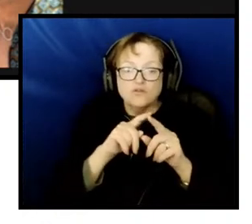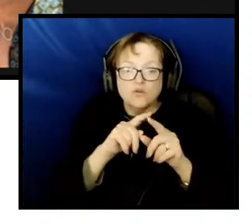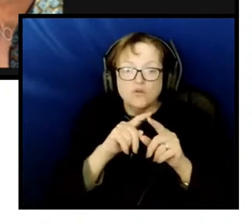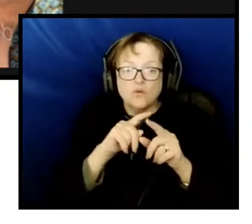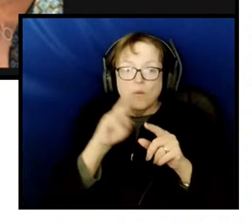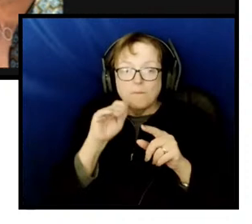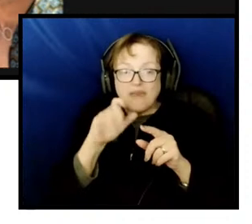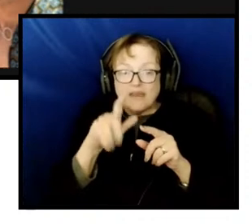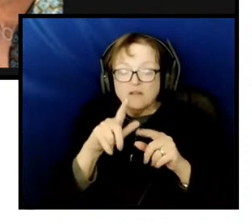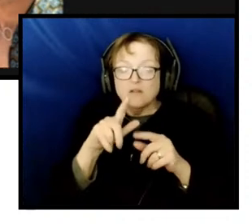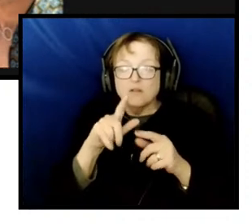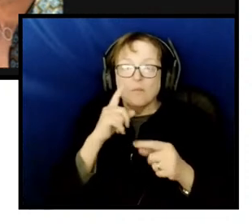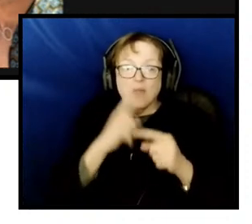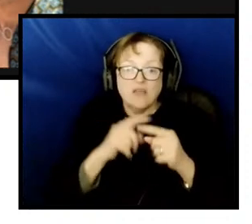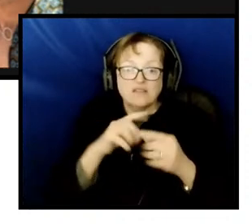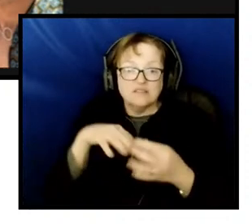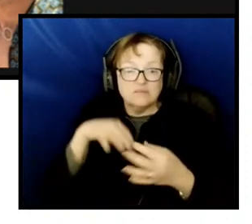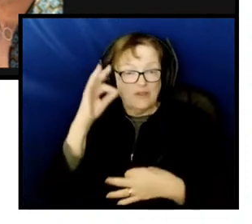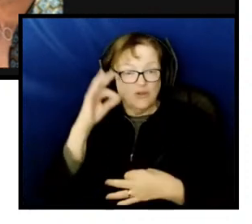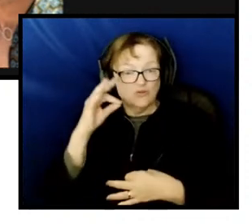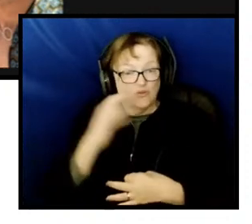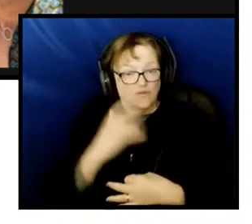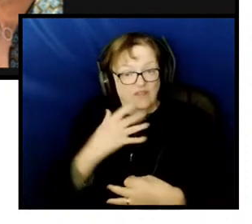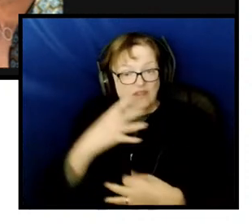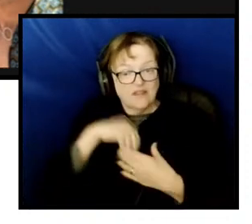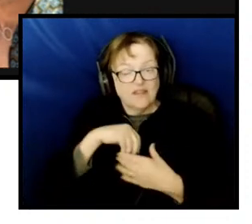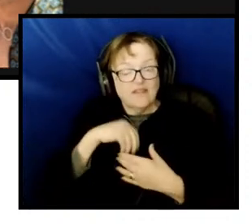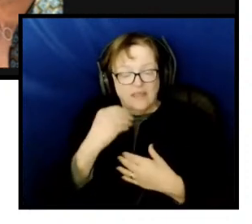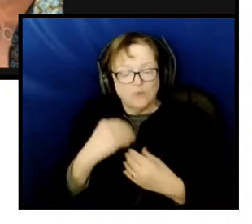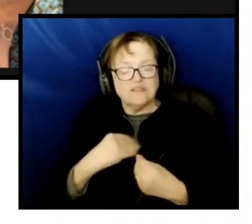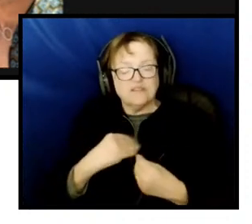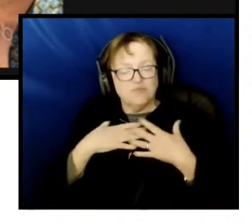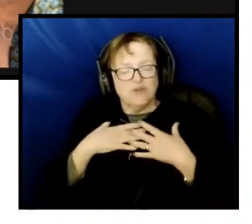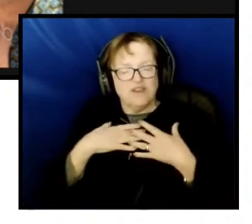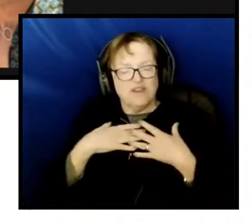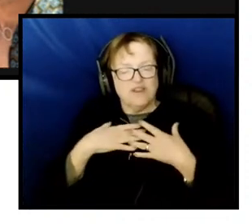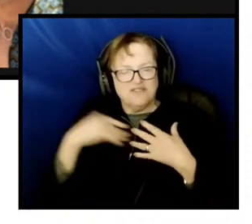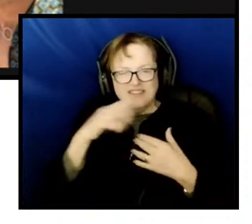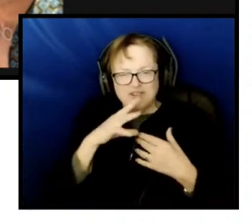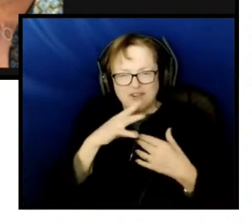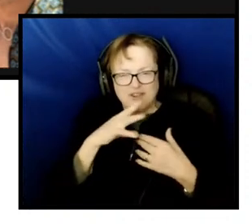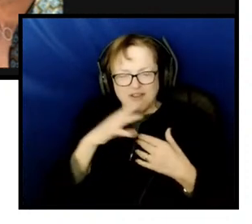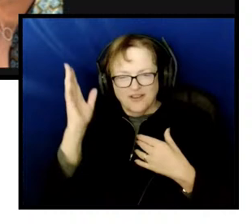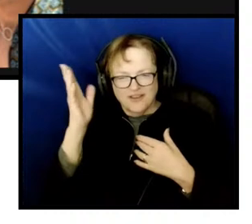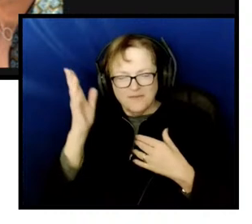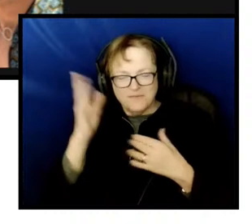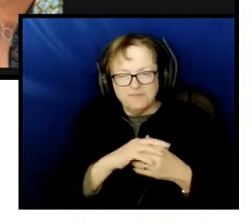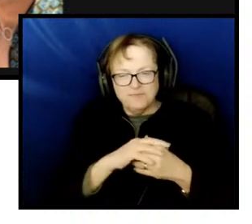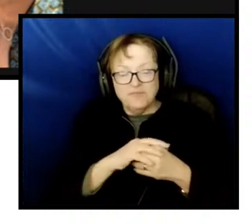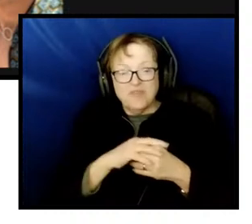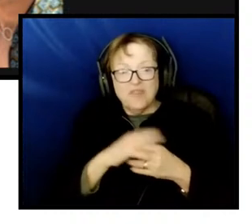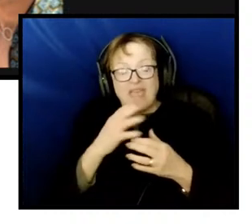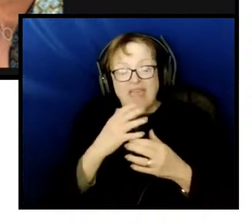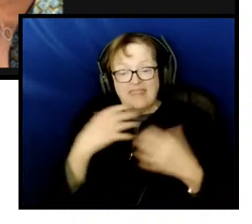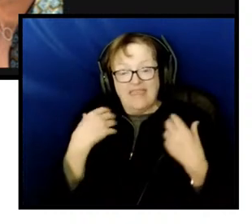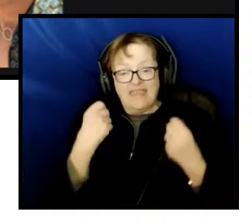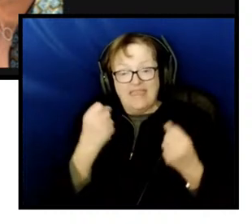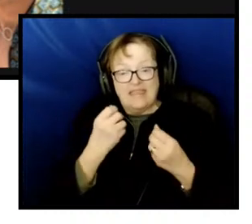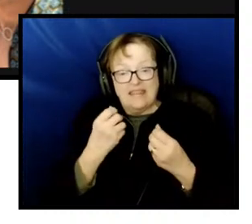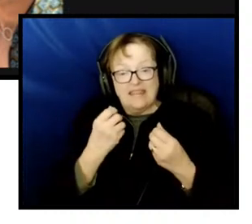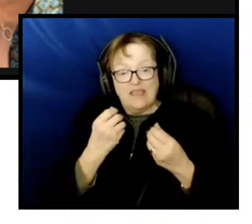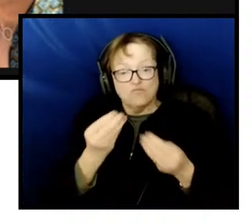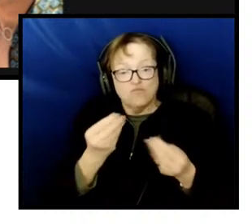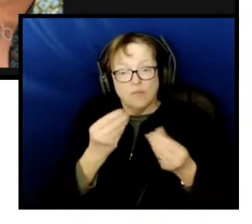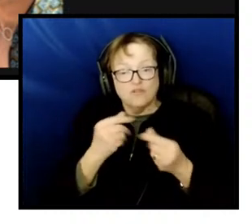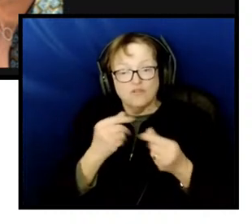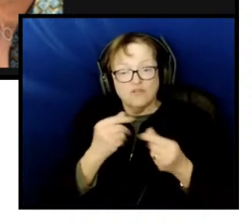spiritual was one of my inspirations for this talk. We spoke about the healing properties of different crystals and